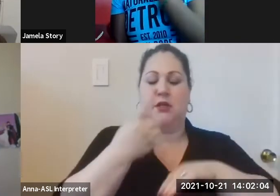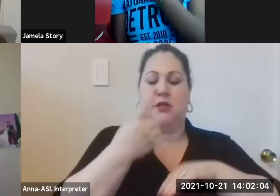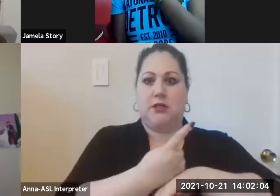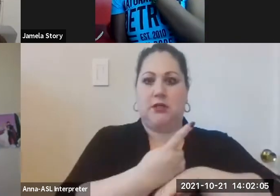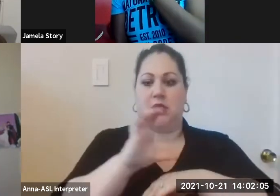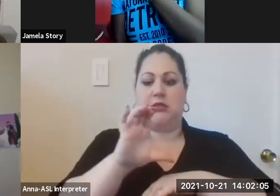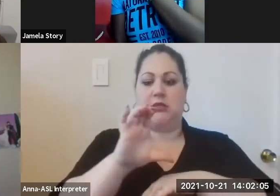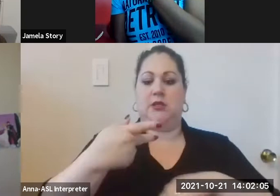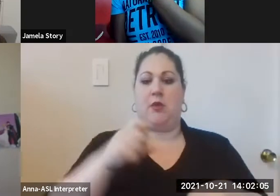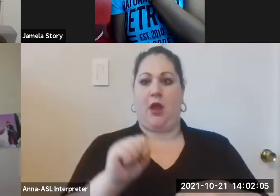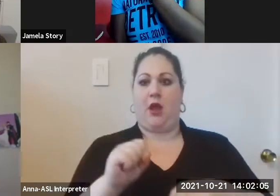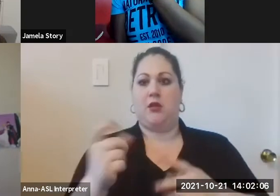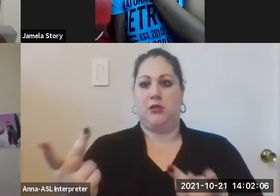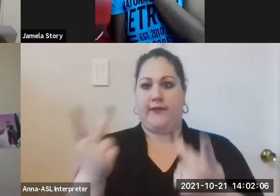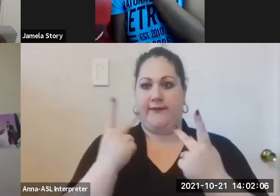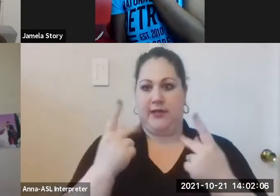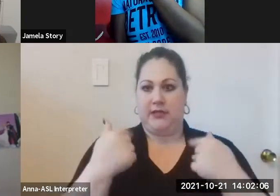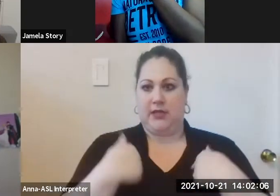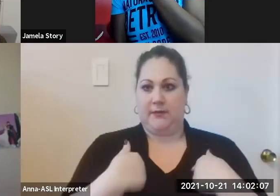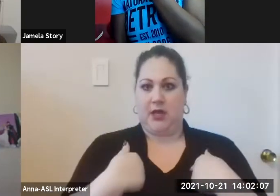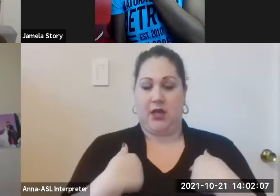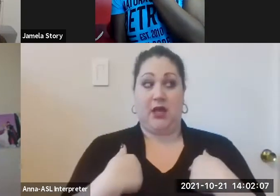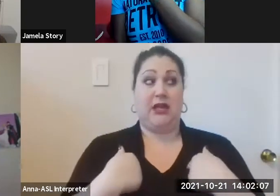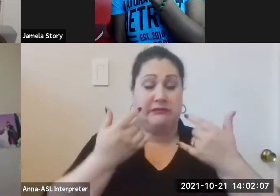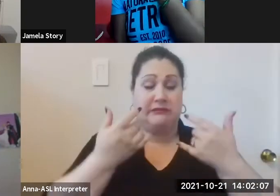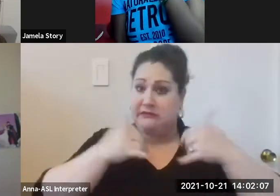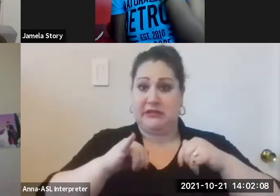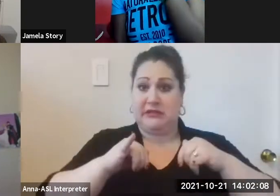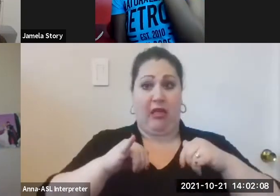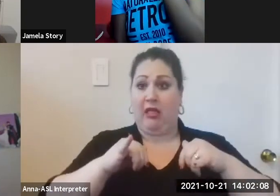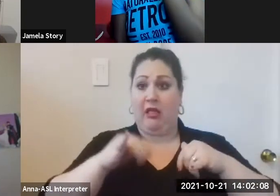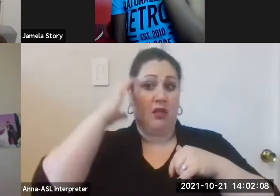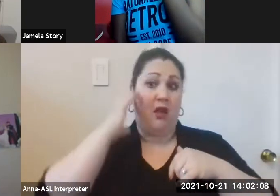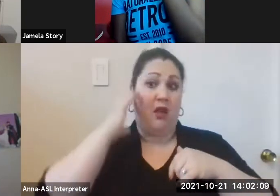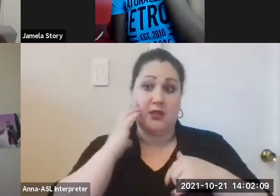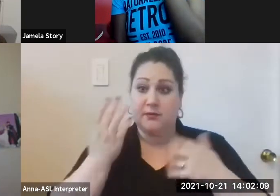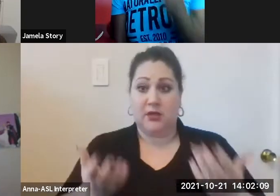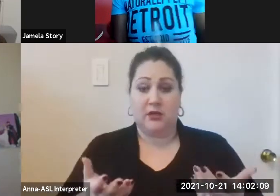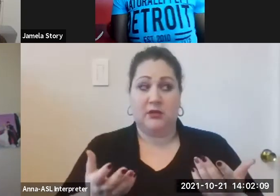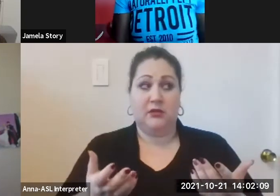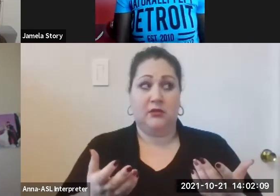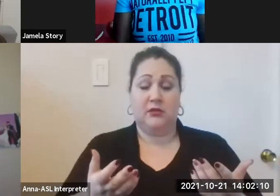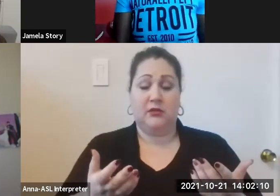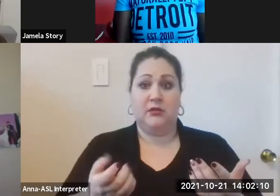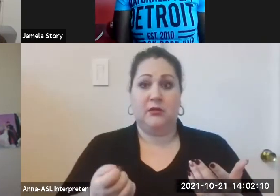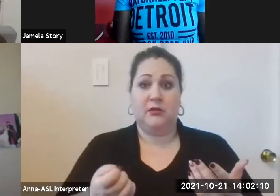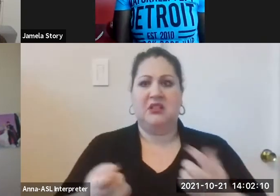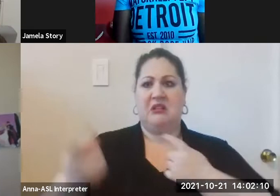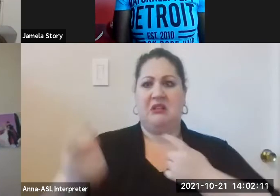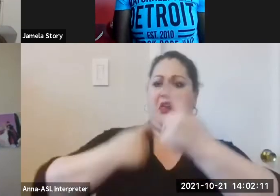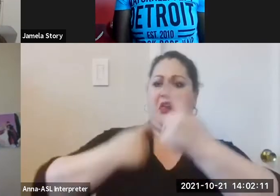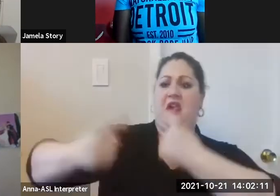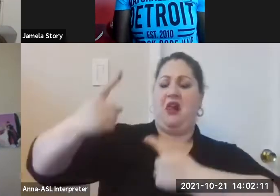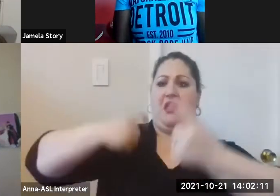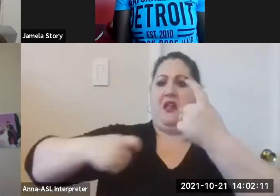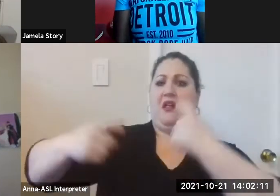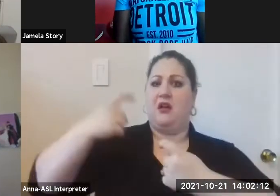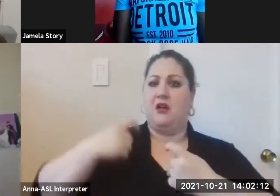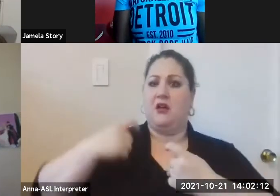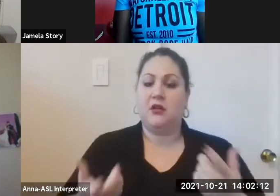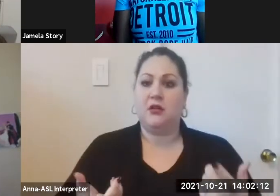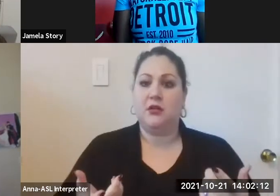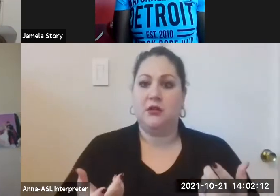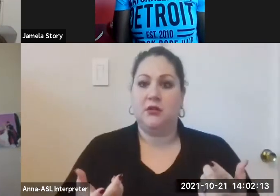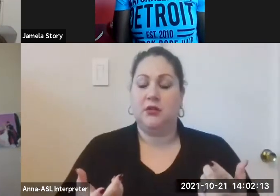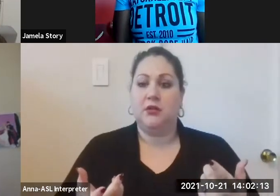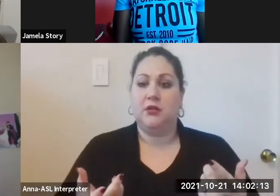on my birthing bed, and was asking all kinds of questions, you know,